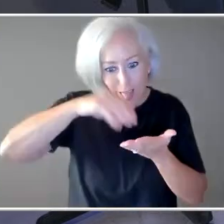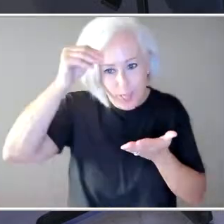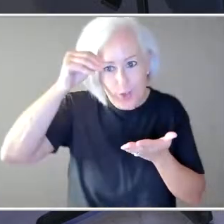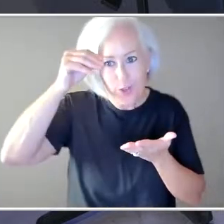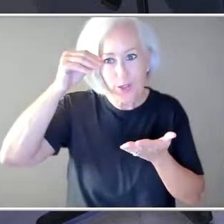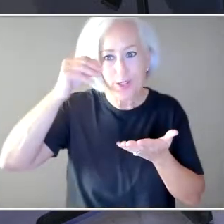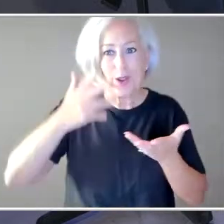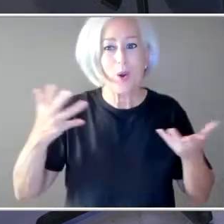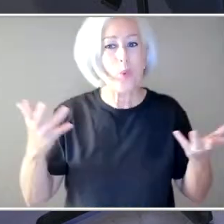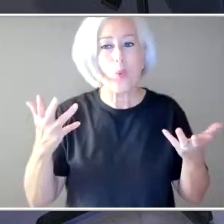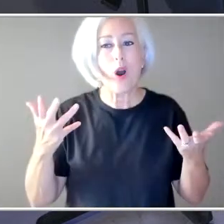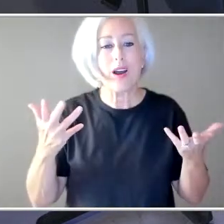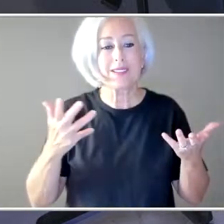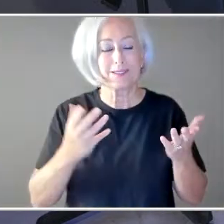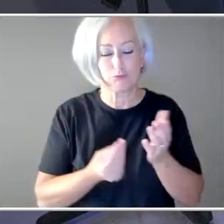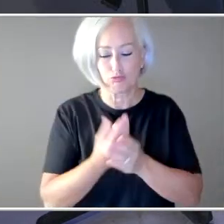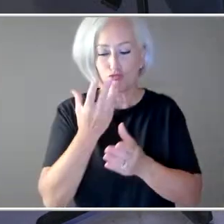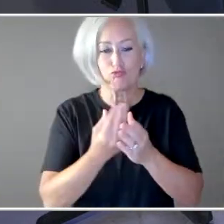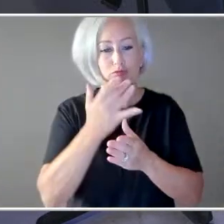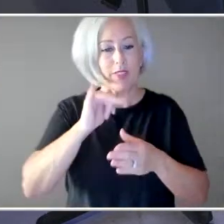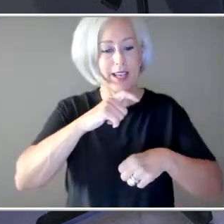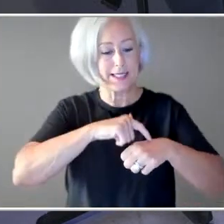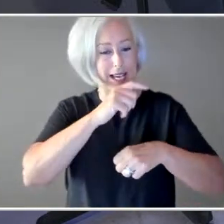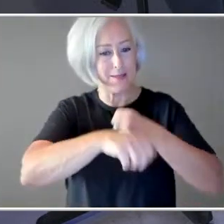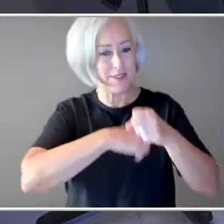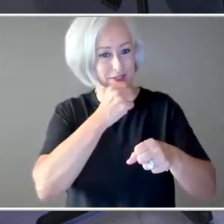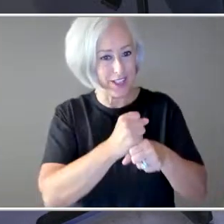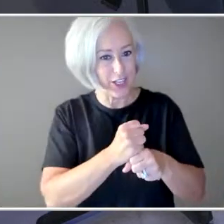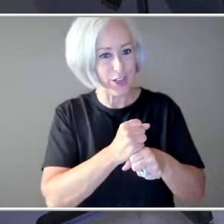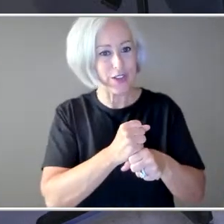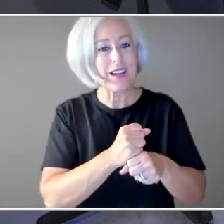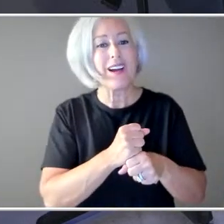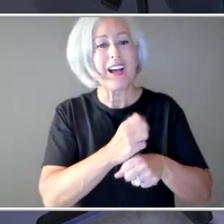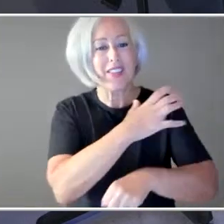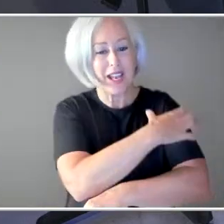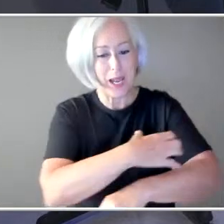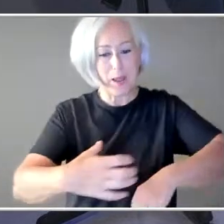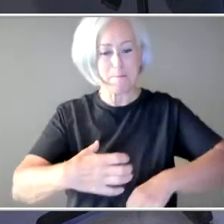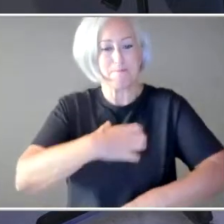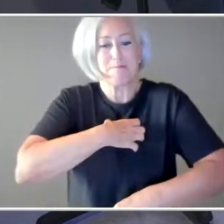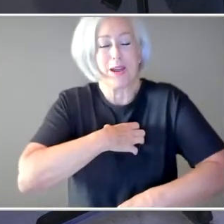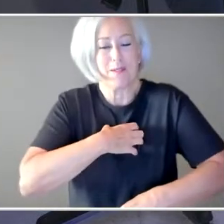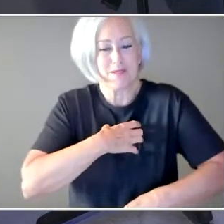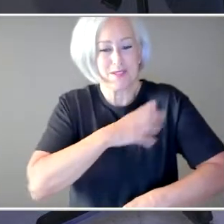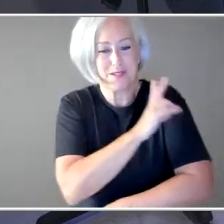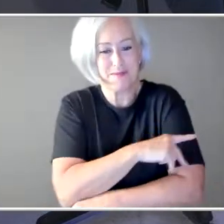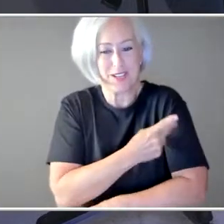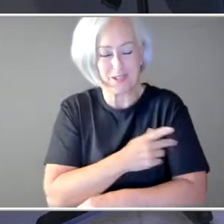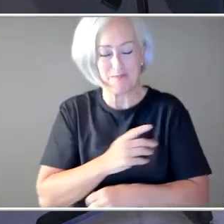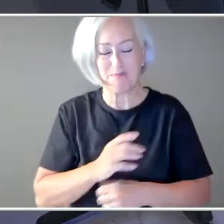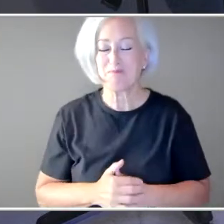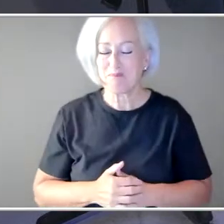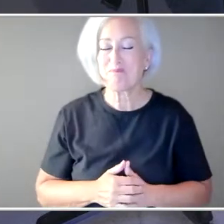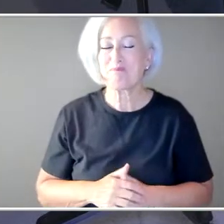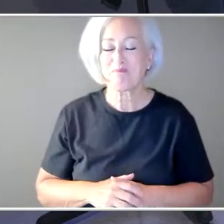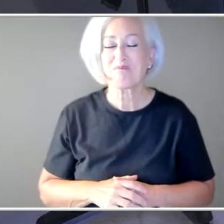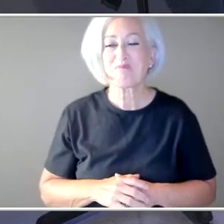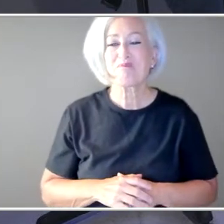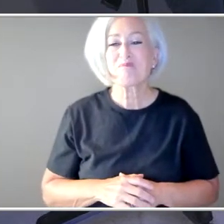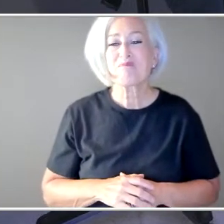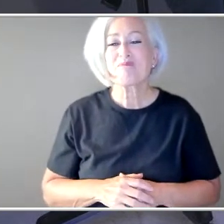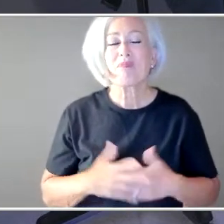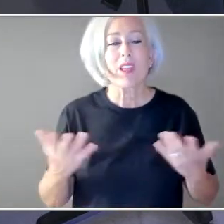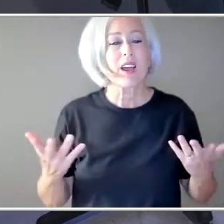what's in season, and then kind of take the power back, put the power back in the hands of those patients. So let's talk about bees.